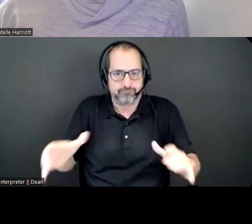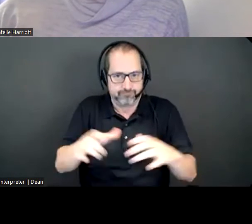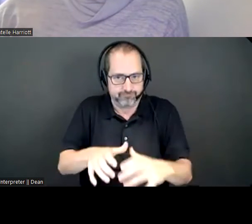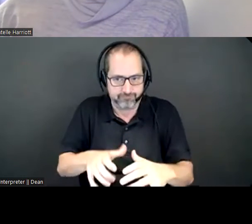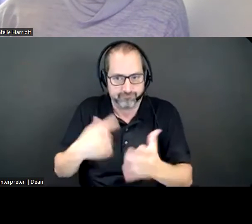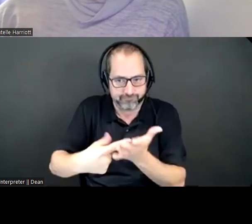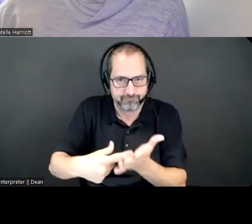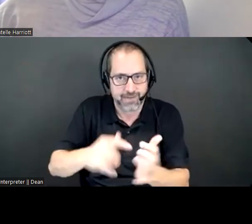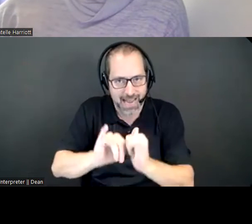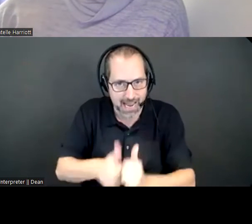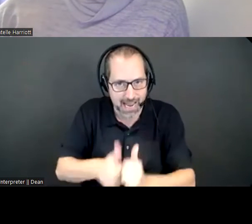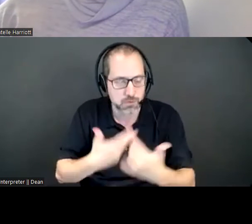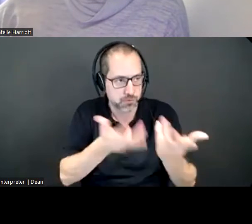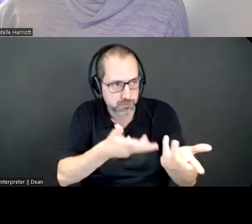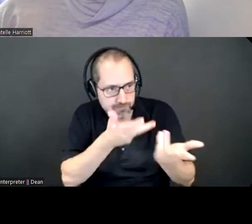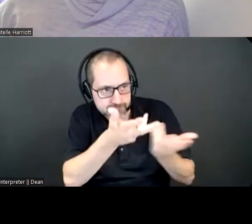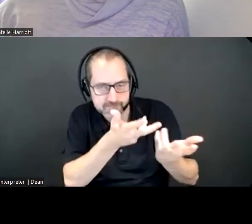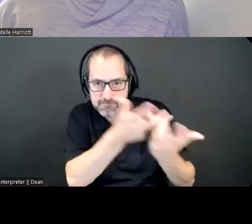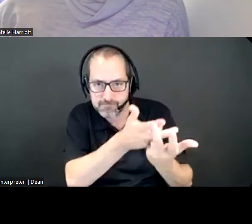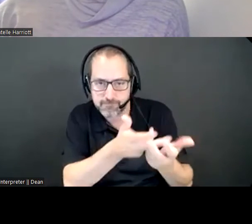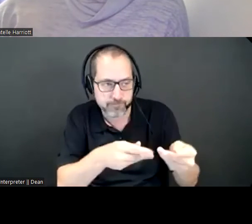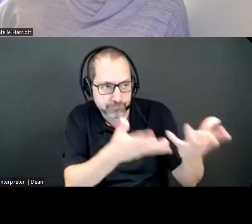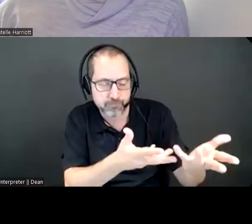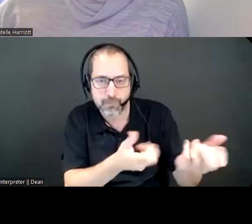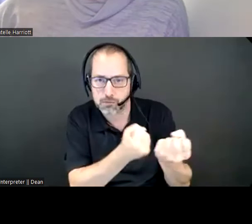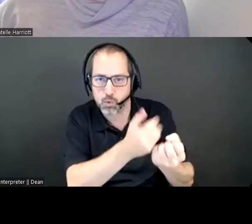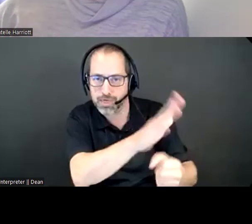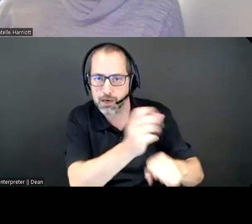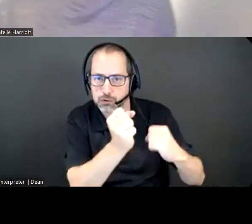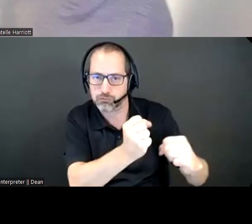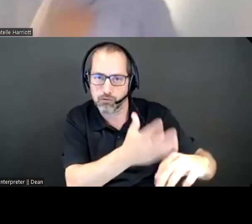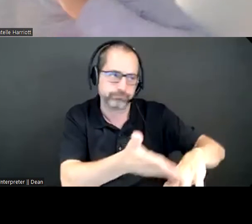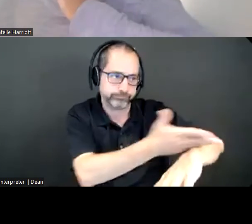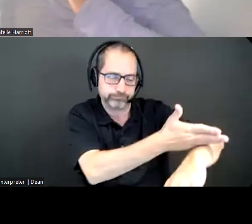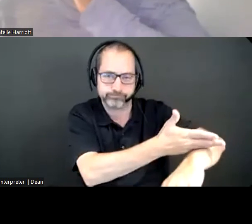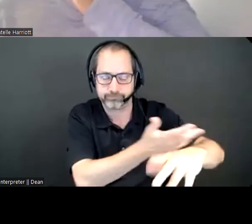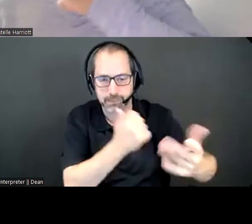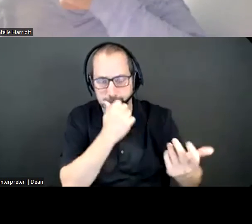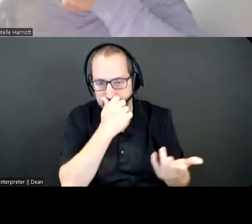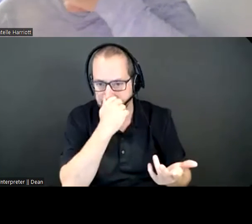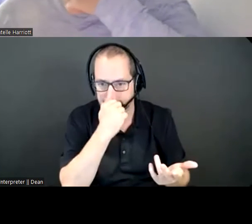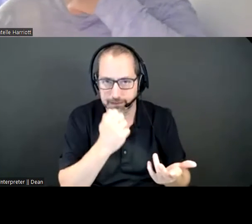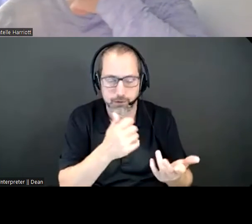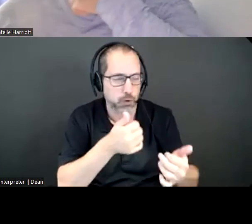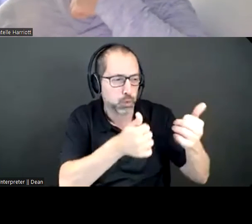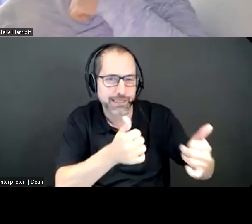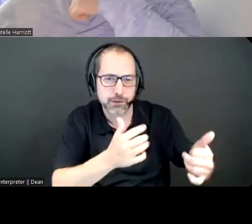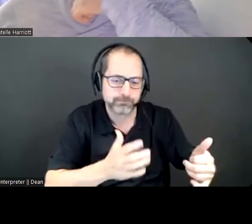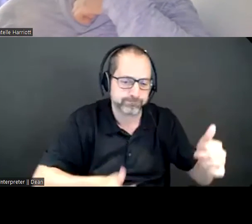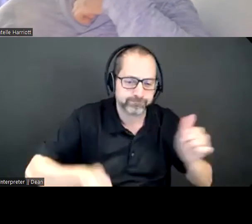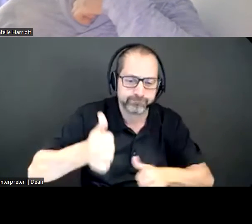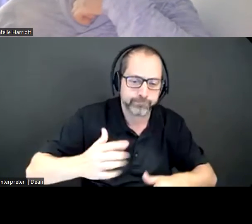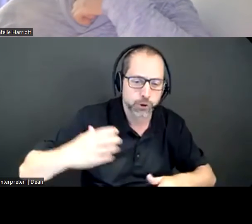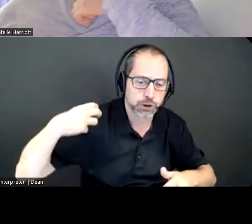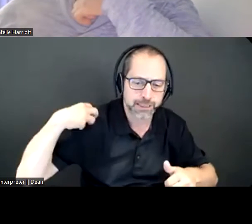each community, what they're doing and how they're building the strengths, and you know which chief is in each